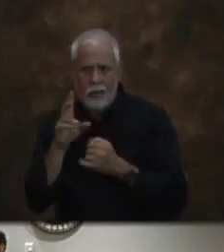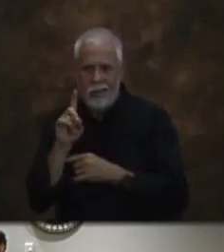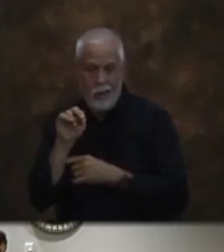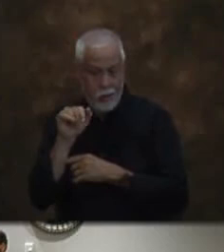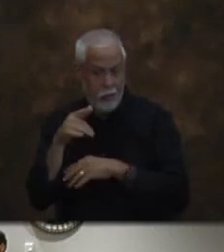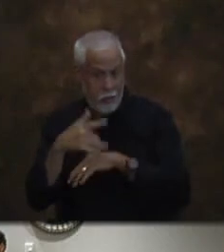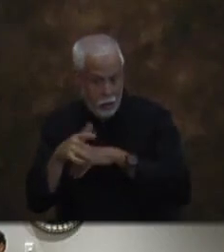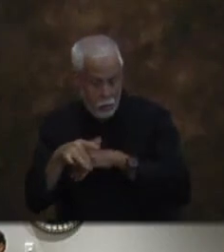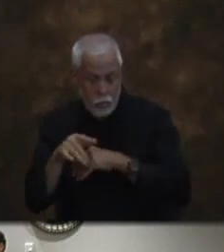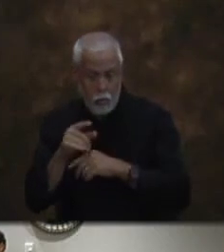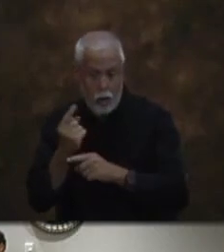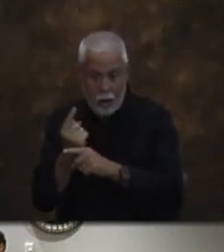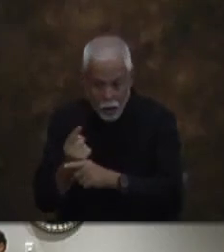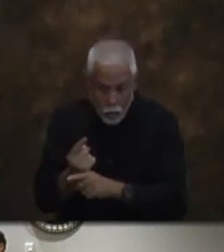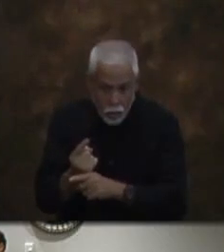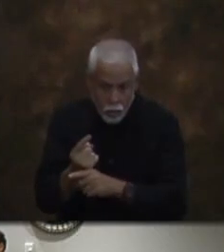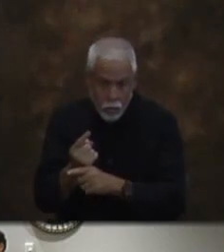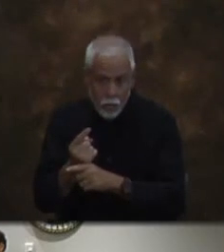was available and accurate,